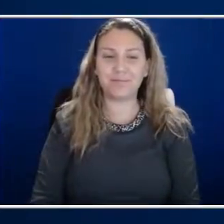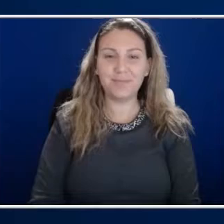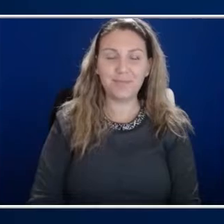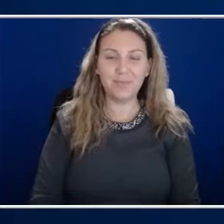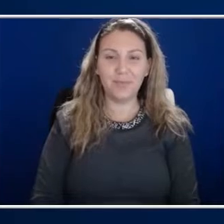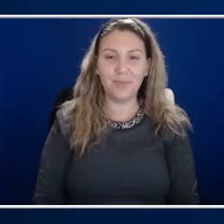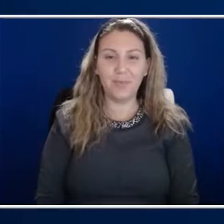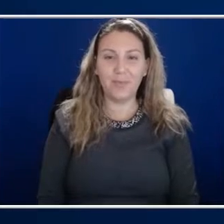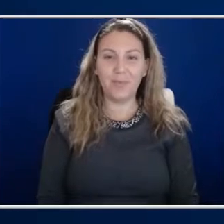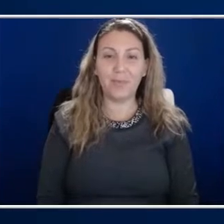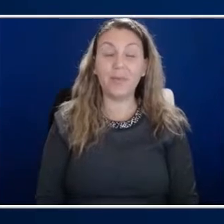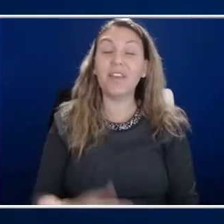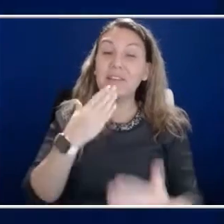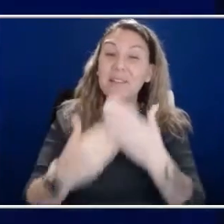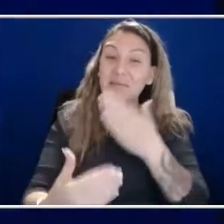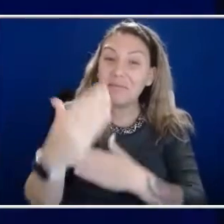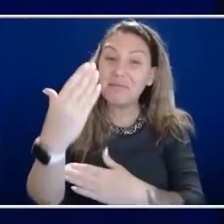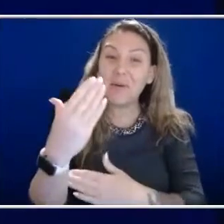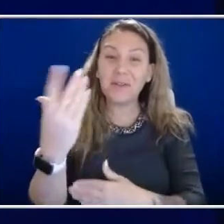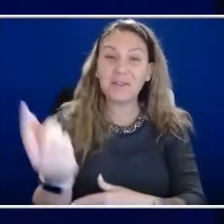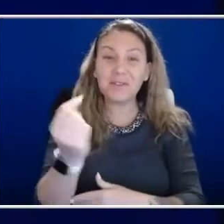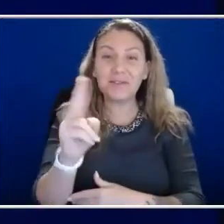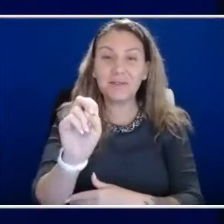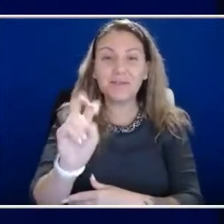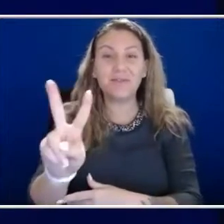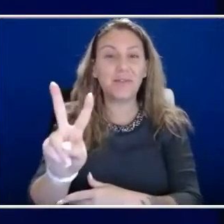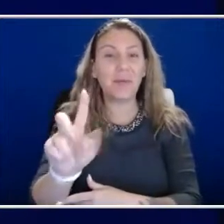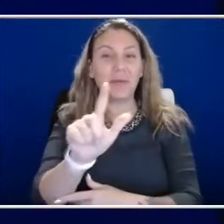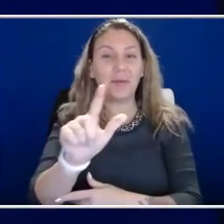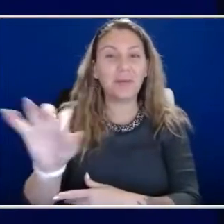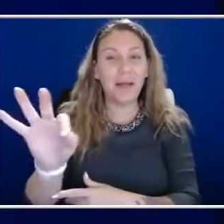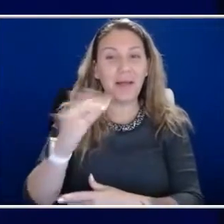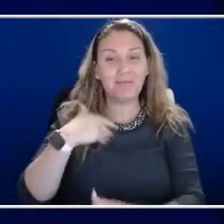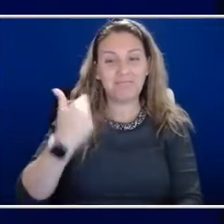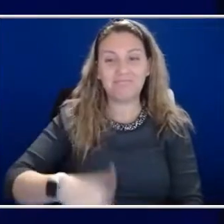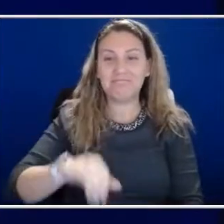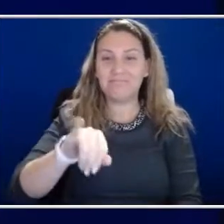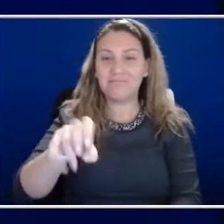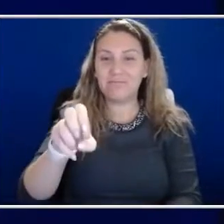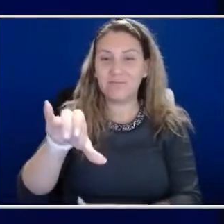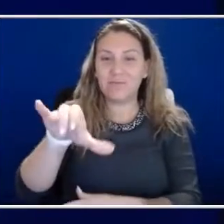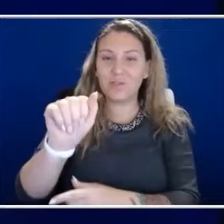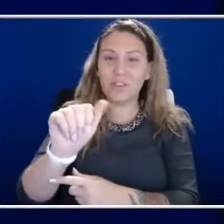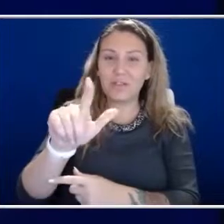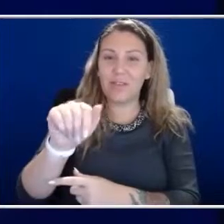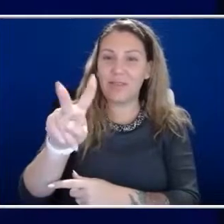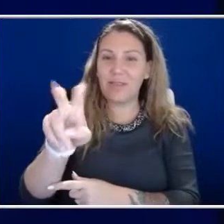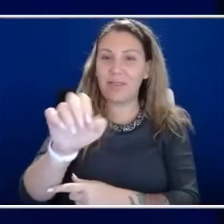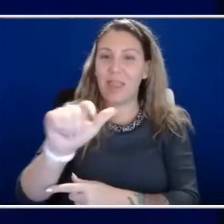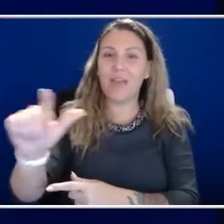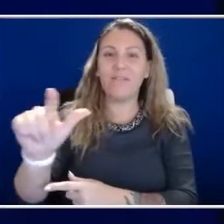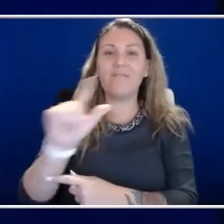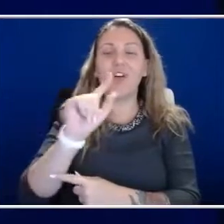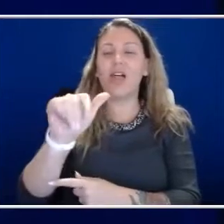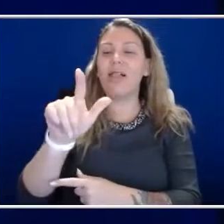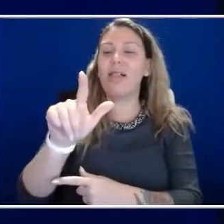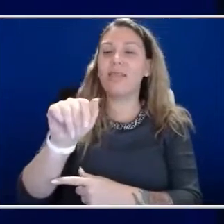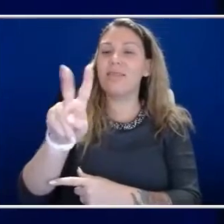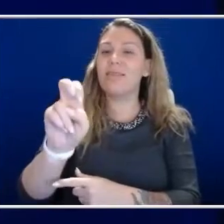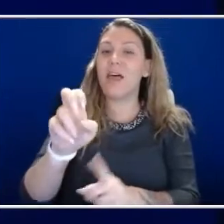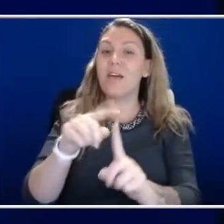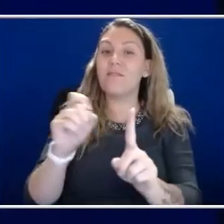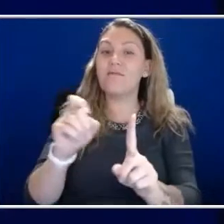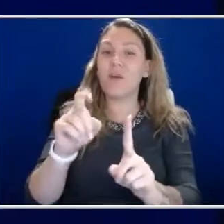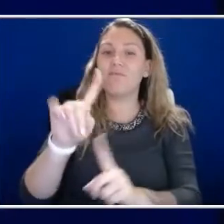Good morning. It is Tuesday, November 29th. I'm Jessica Lovell. We are live inside the Dulcie Simons Jr. Family Broadcast Studio. The American